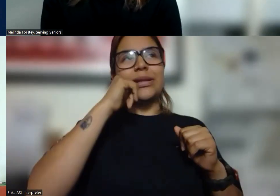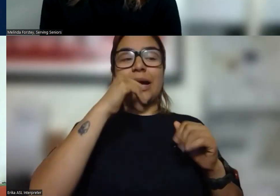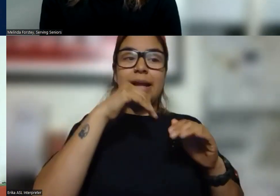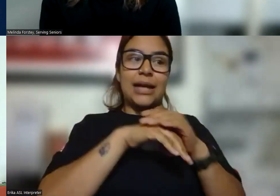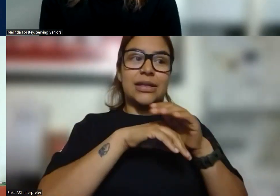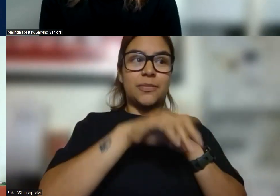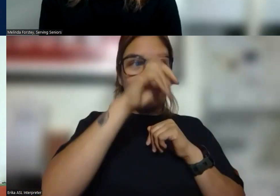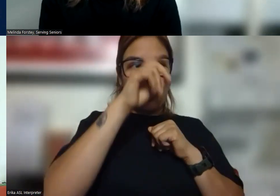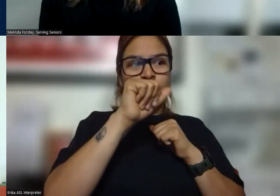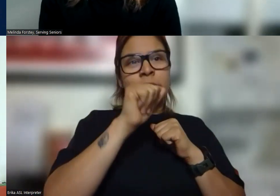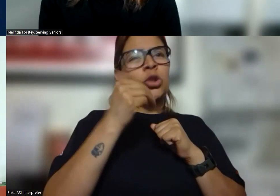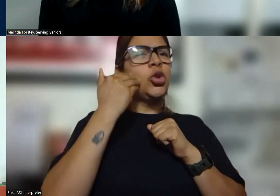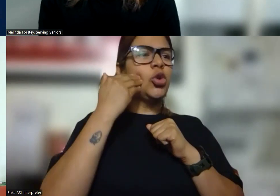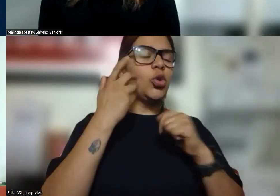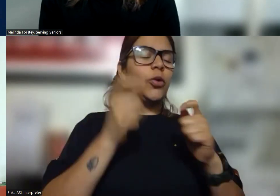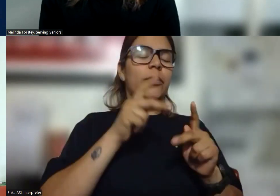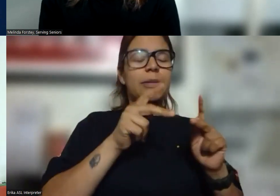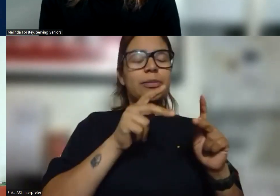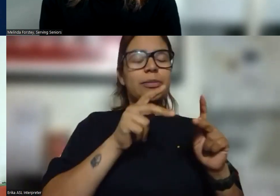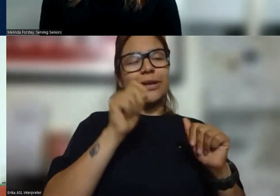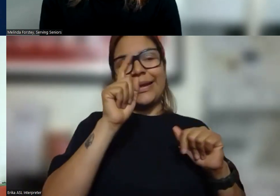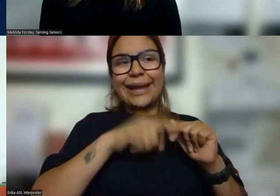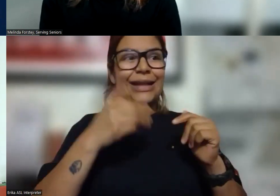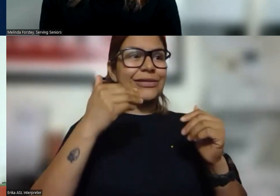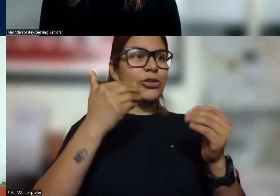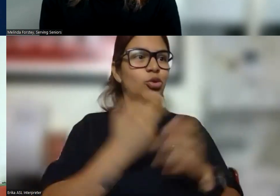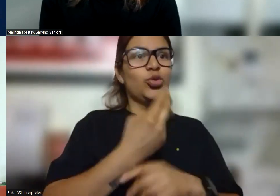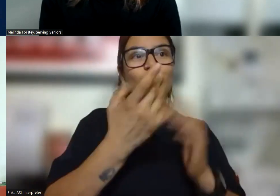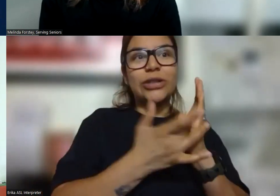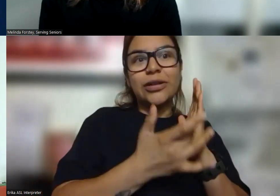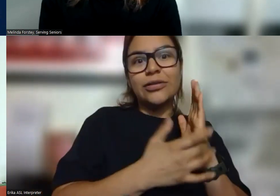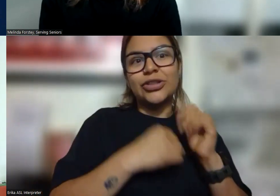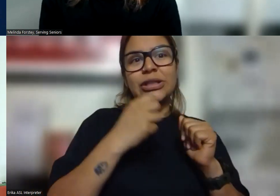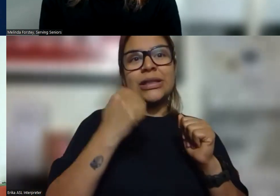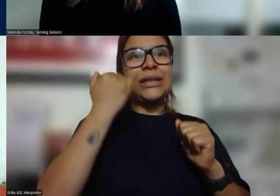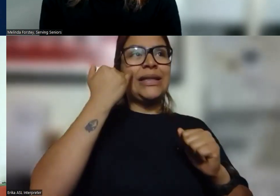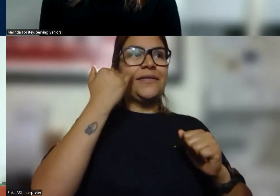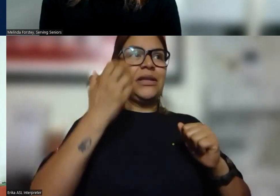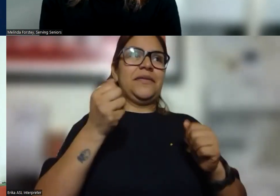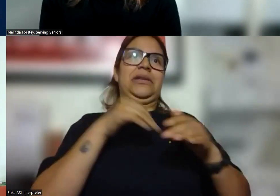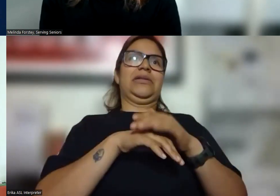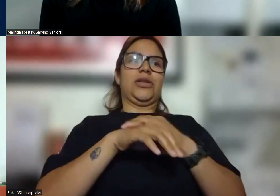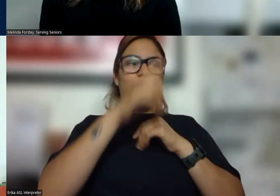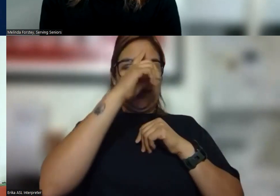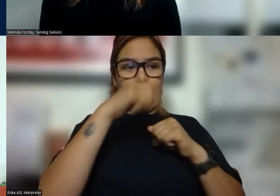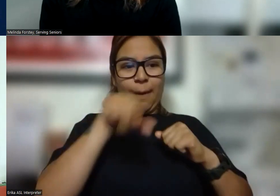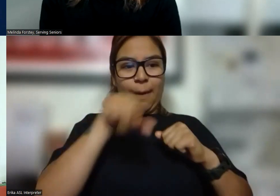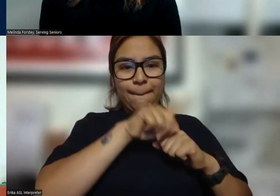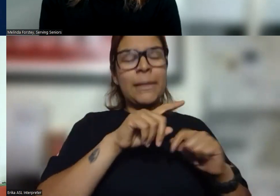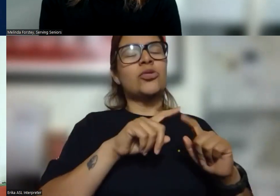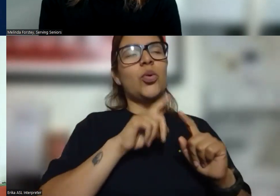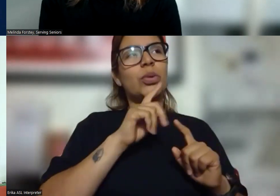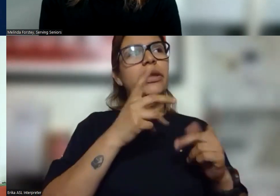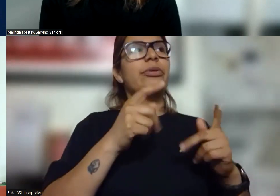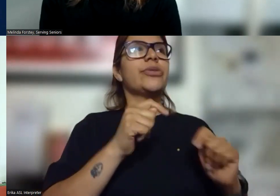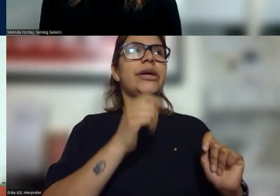people who aren't, you know, able to use technology in the most accessible way. So we're the intermediary on that front. And